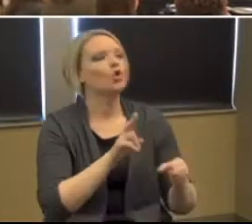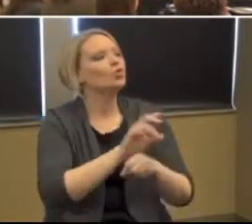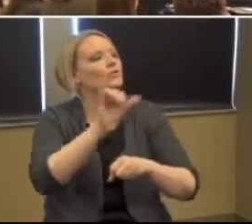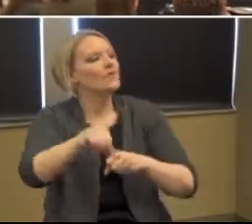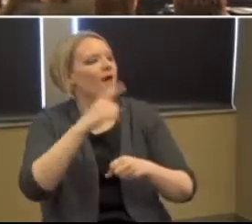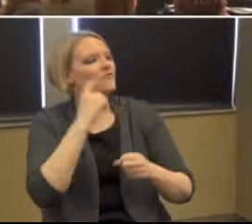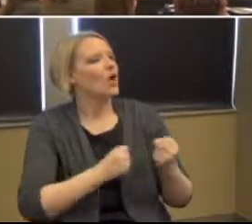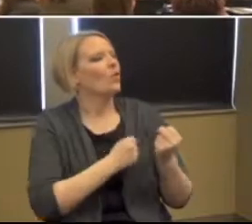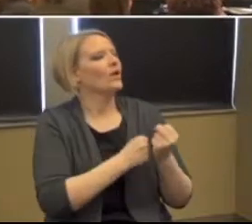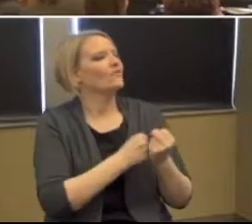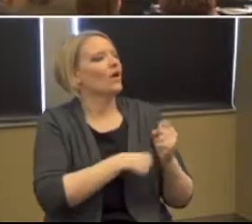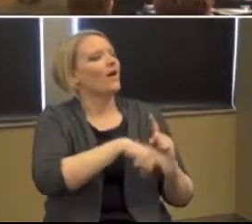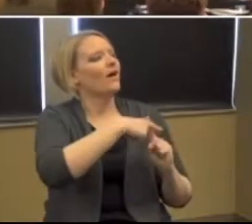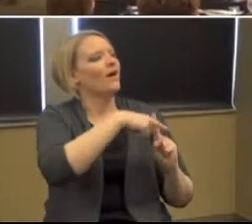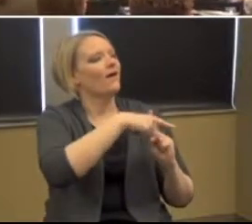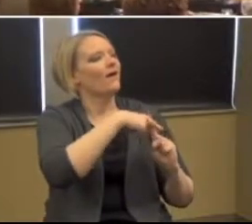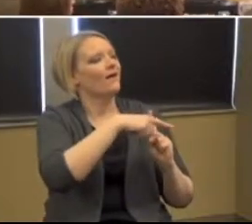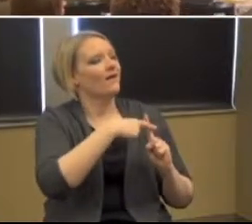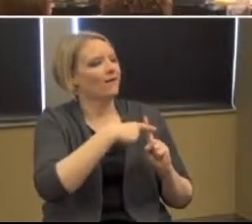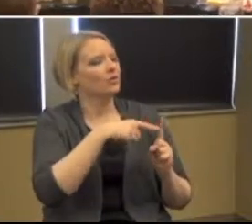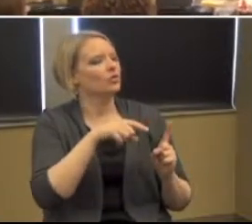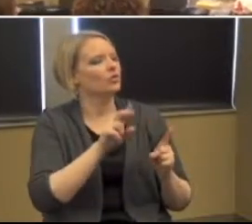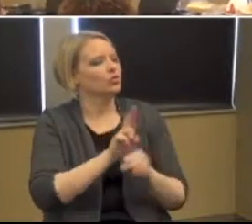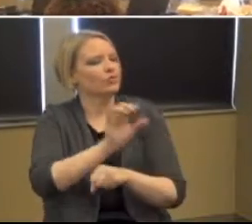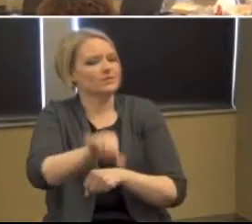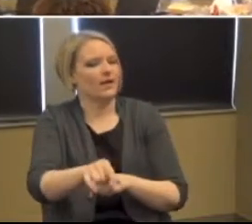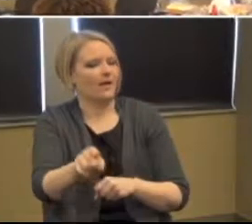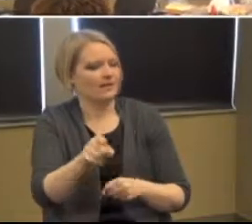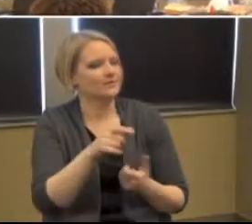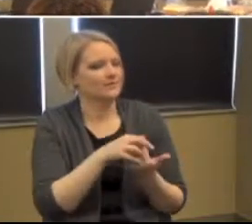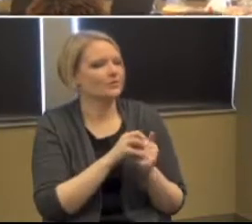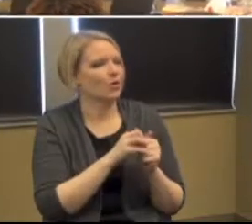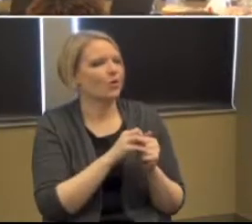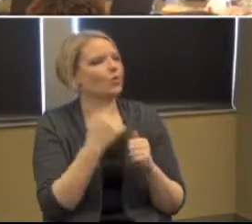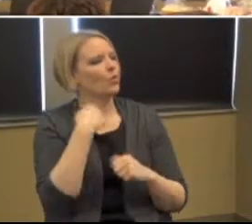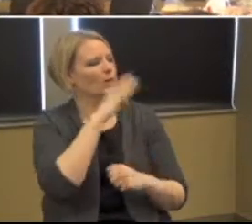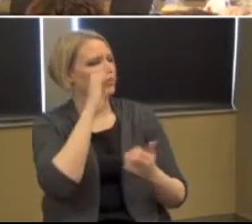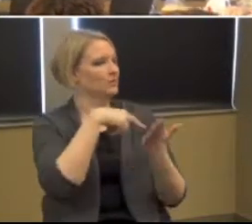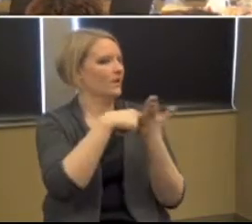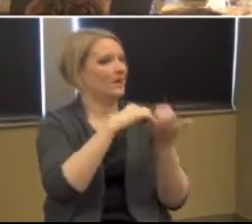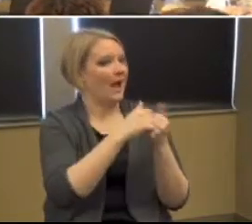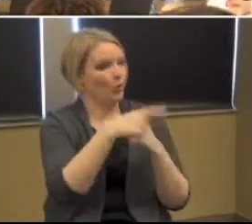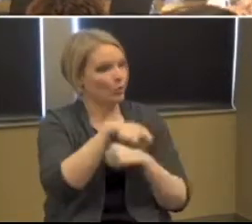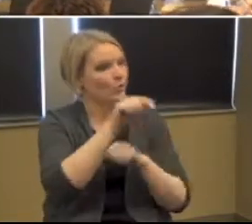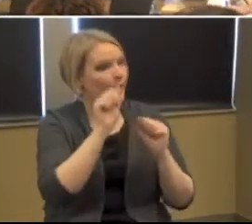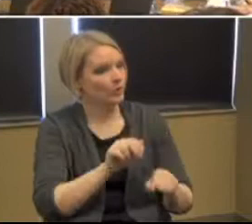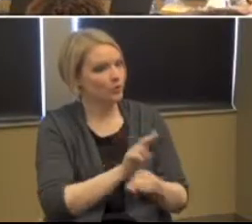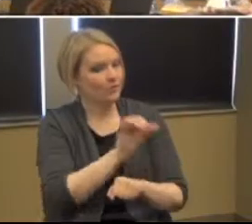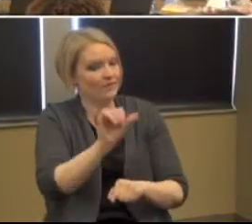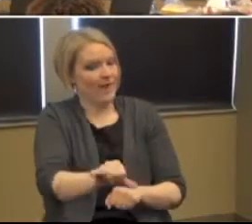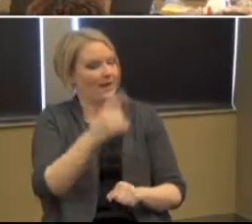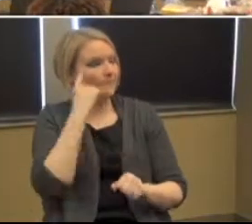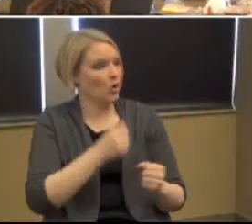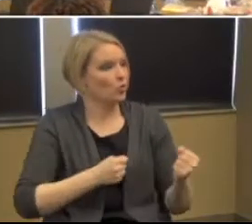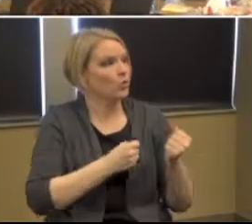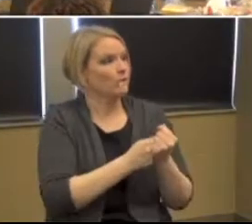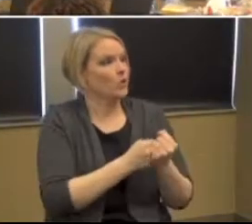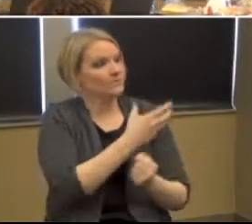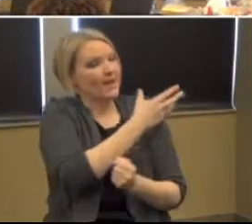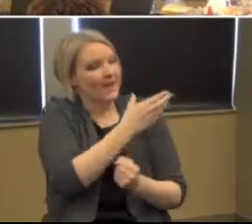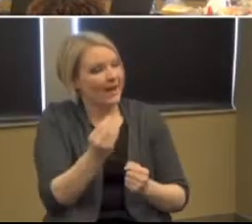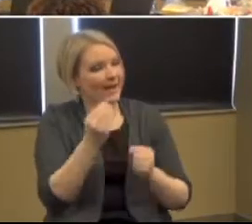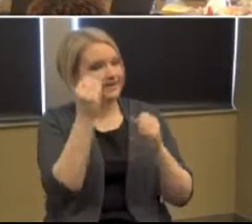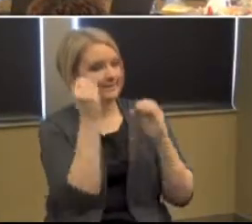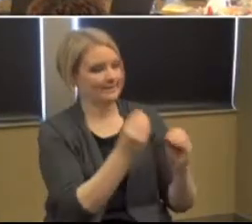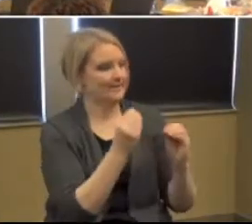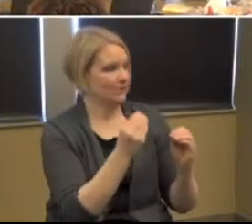Or reinforcement. Absolutely. So we'll talk about how you can use them both as reinforcement and as teaching